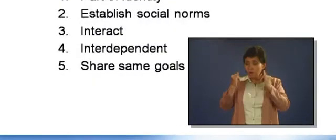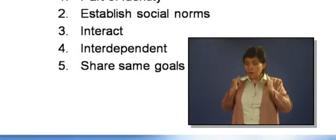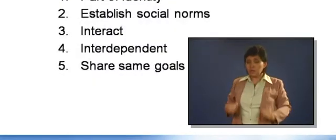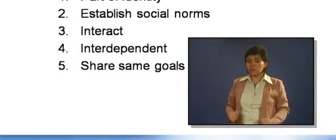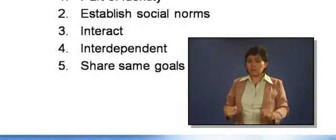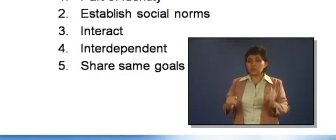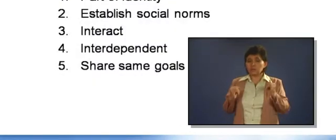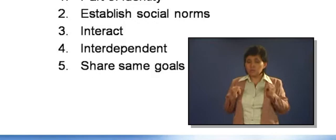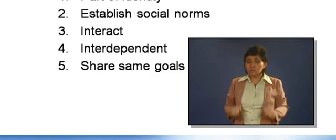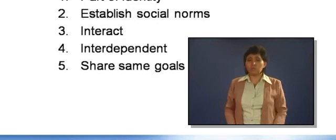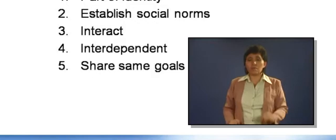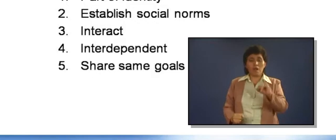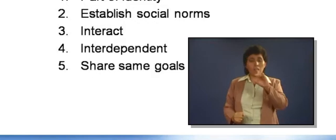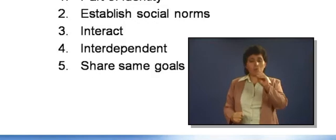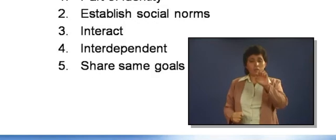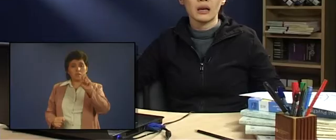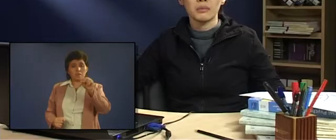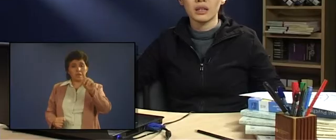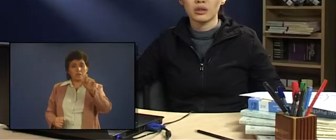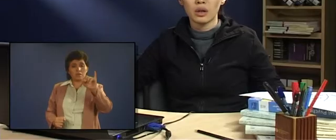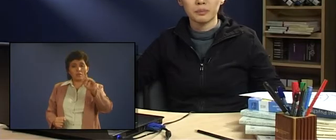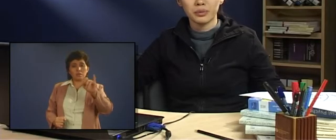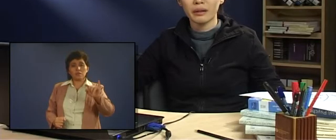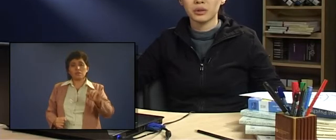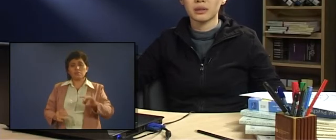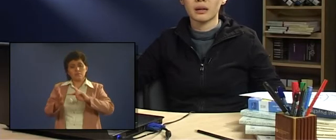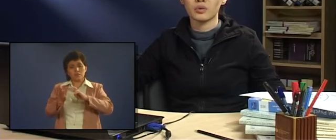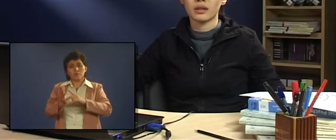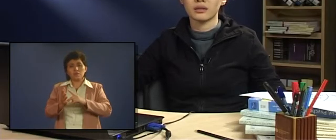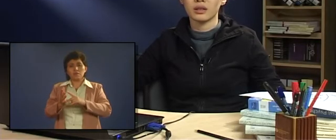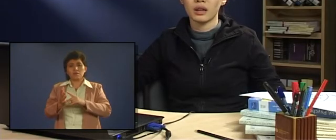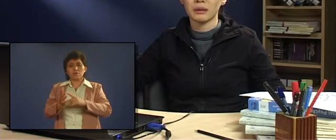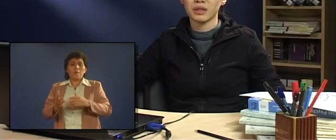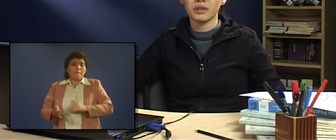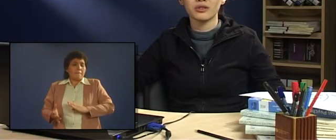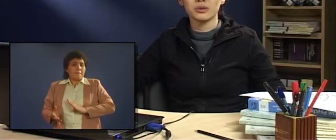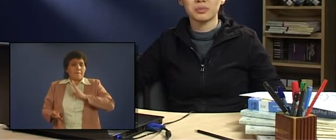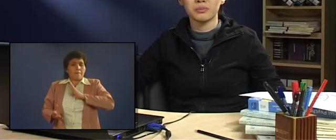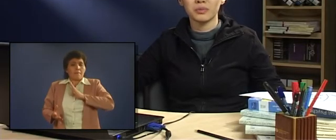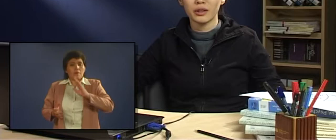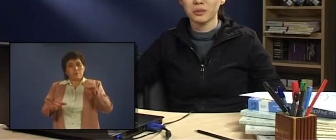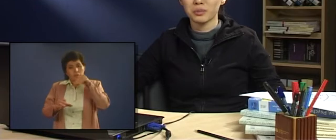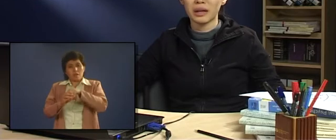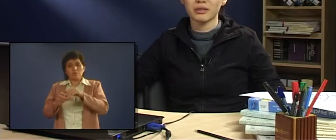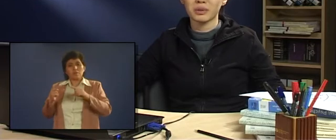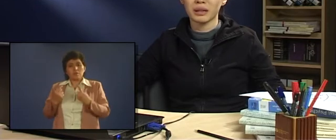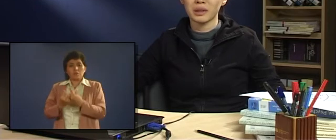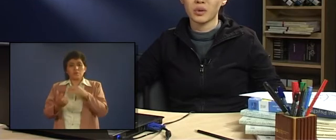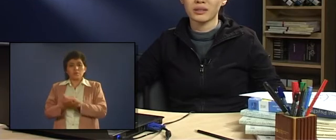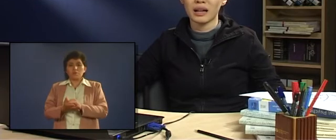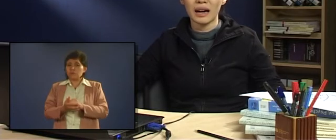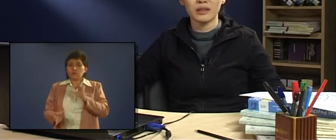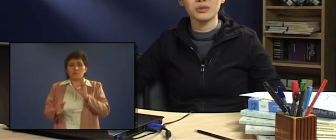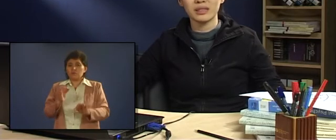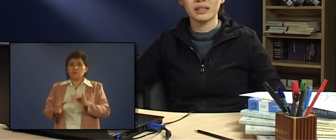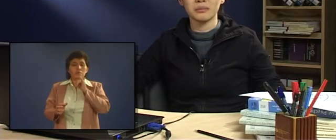be a group, it has to be part of your identity, meaning you are proud to become one. And if you're not proud of becoming